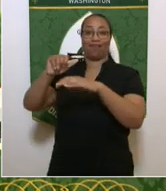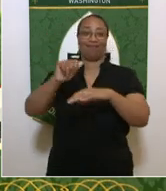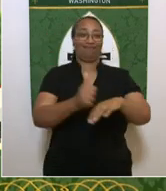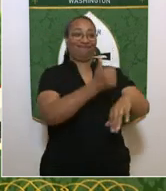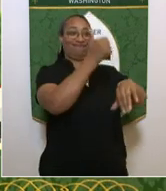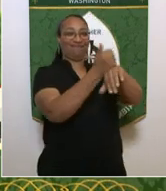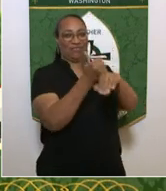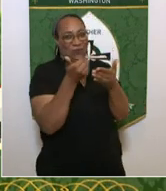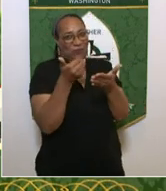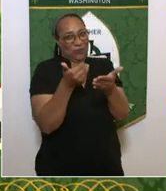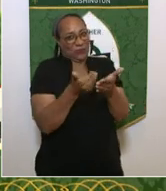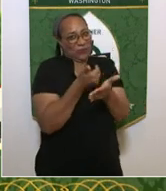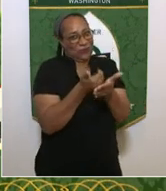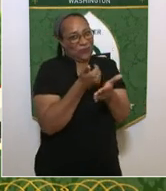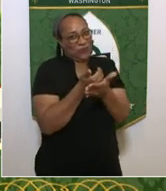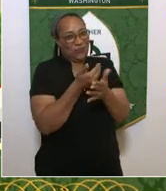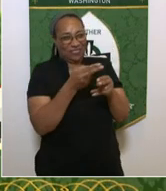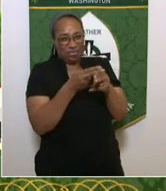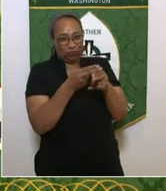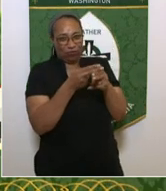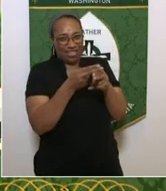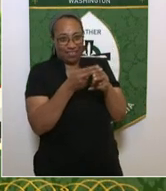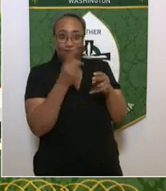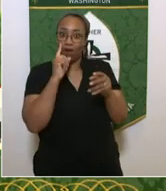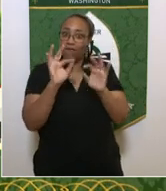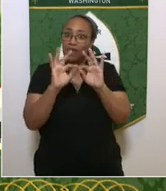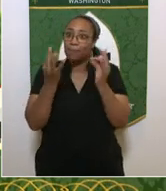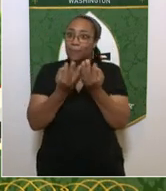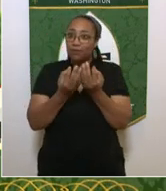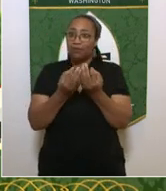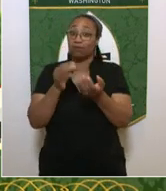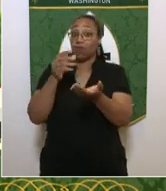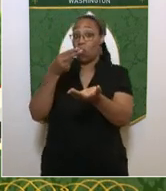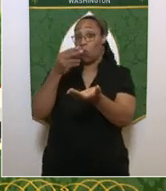down family homelessness. So I'm proud of that. I'm proud of that.